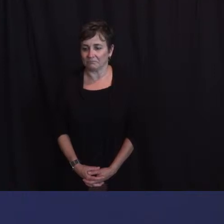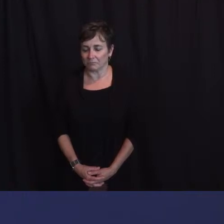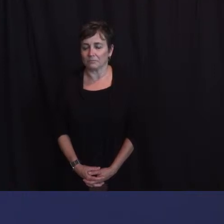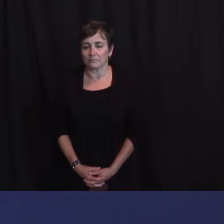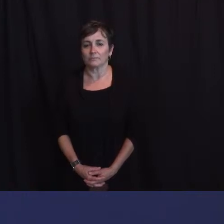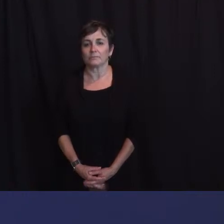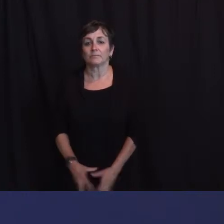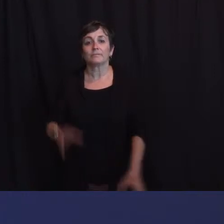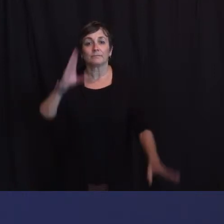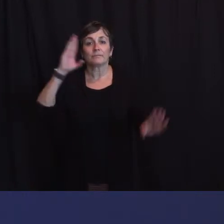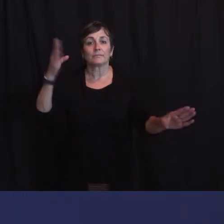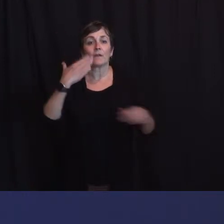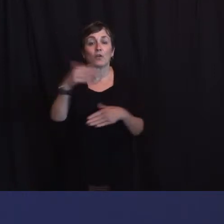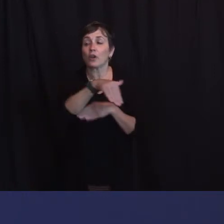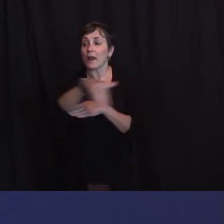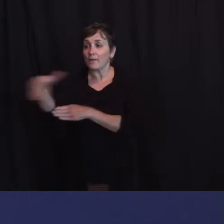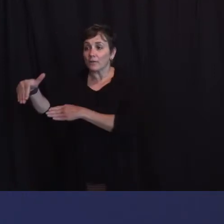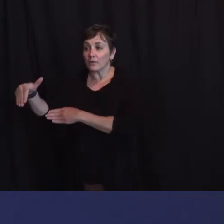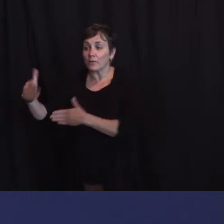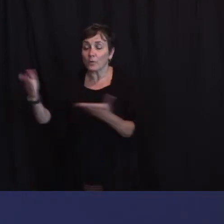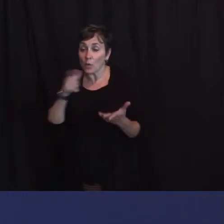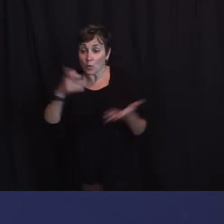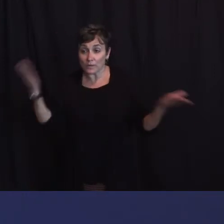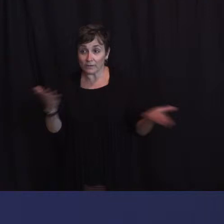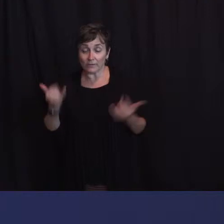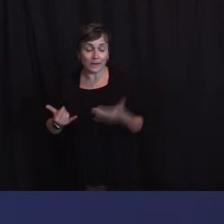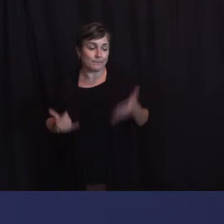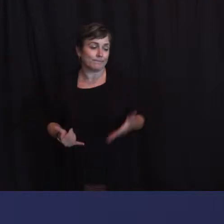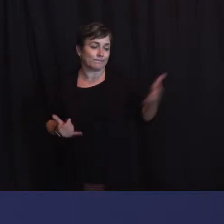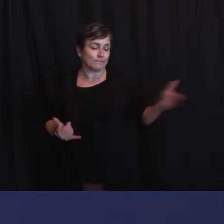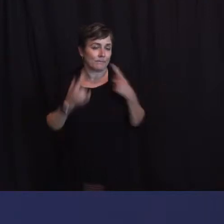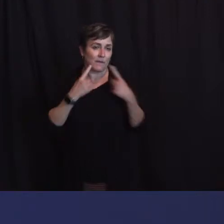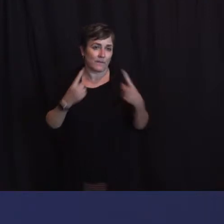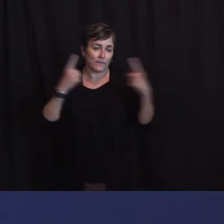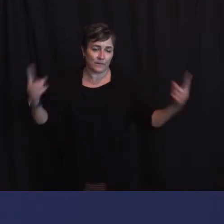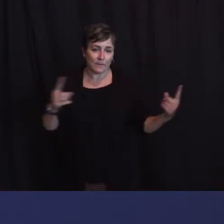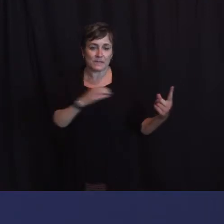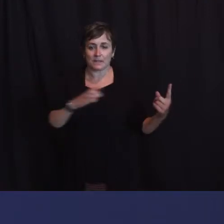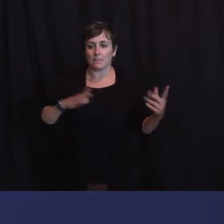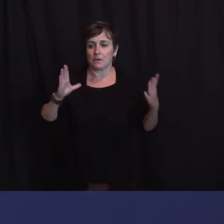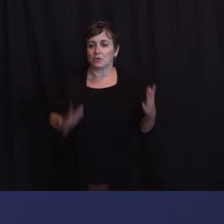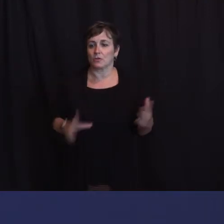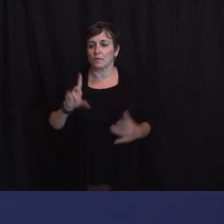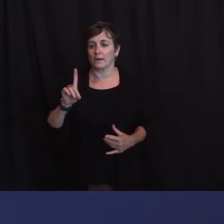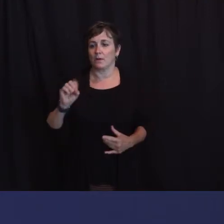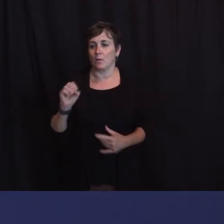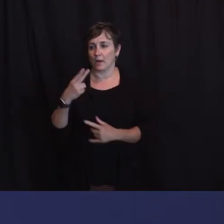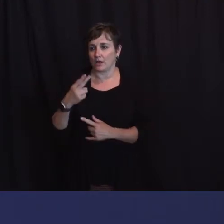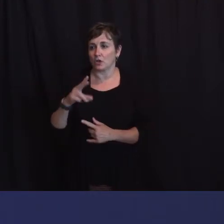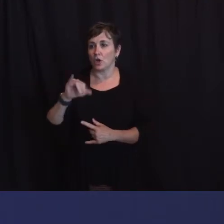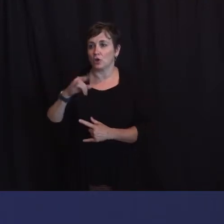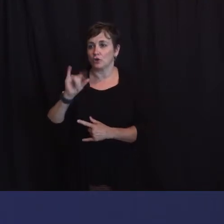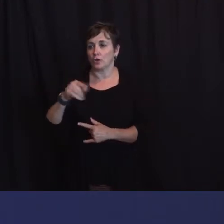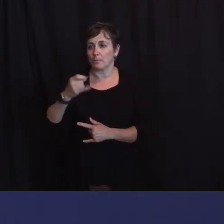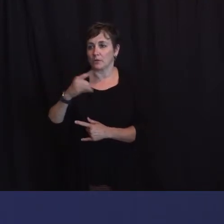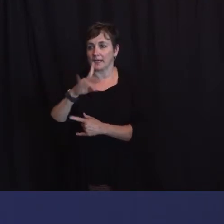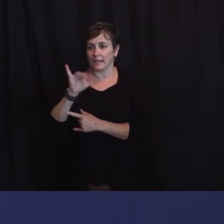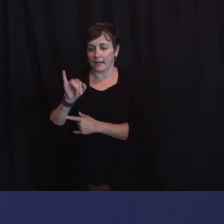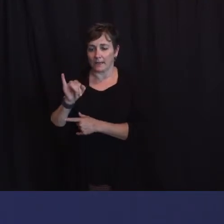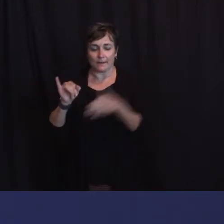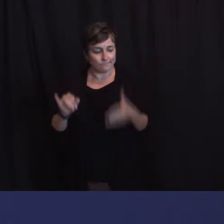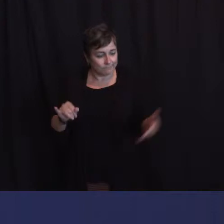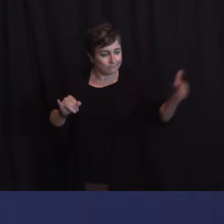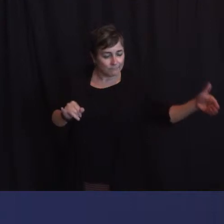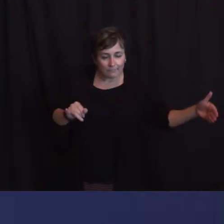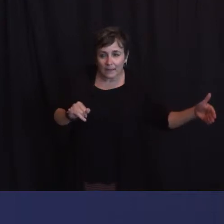Good afternoon, everyone. I'm joined by the woman on my right who needs no introduction, the Commissioner of the Department of Health, Judy Persicelli. To her right, another familiar face,